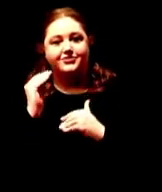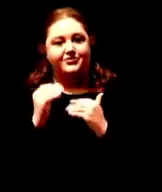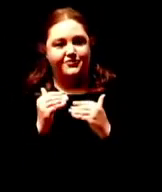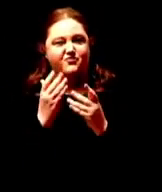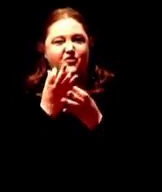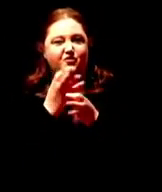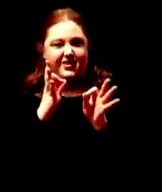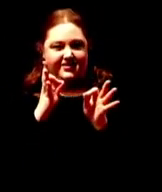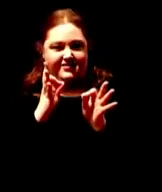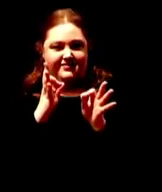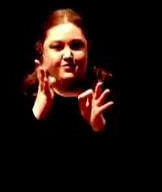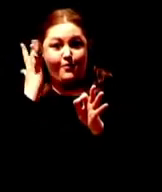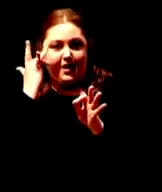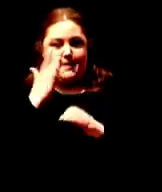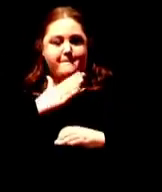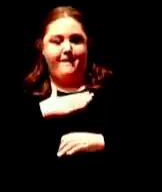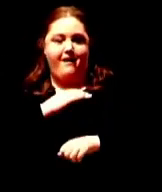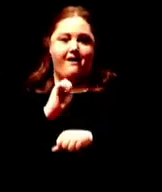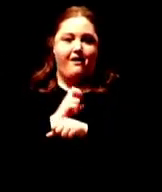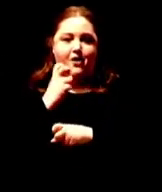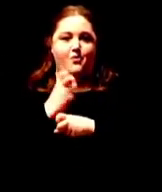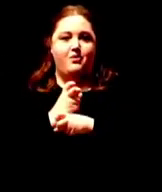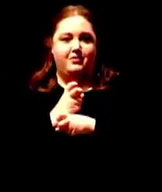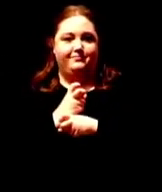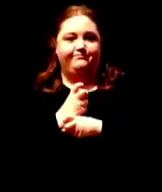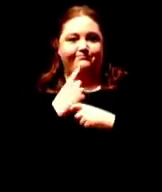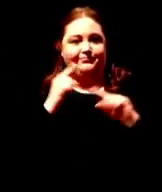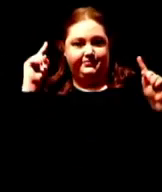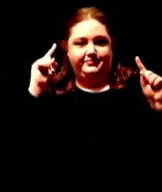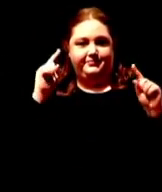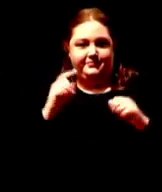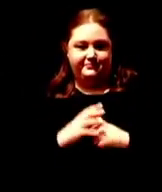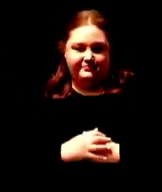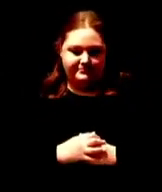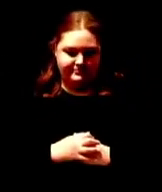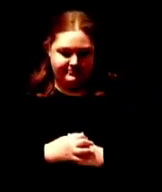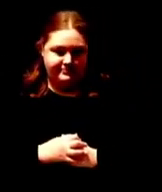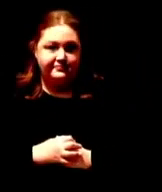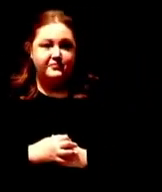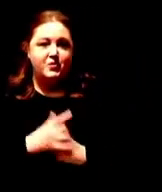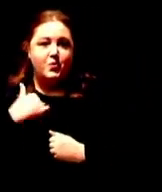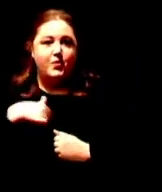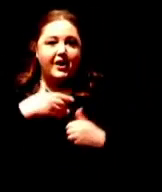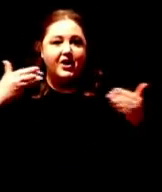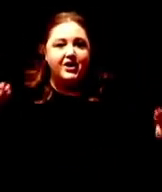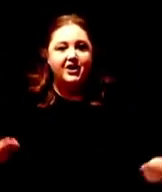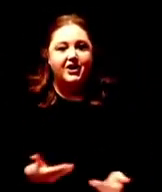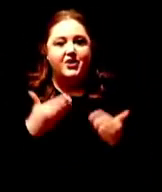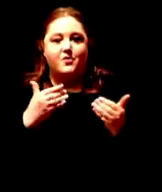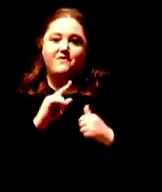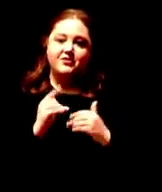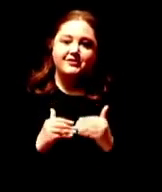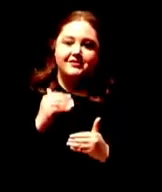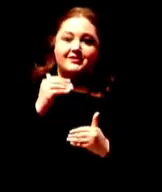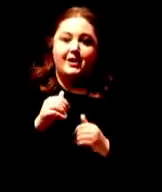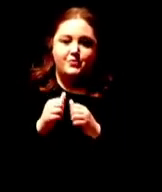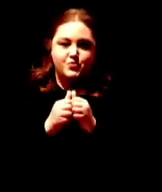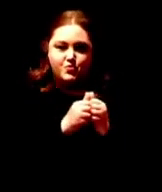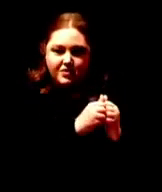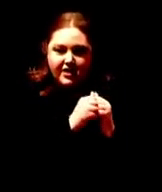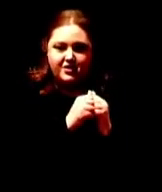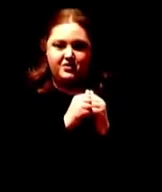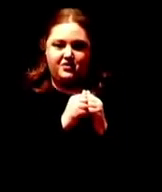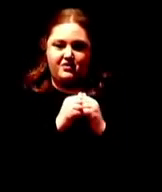free because the hard work paid off in the end. We are all here taking our first step together on this